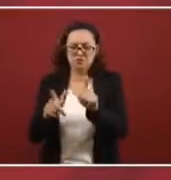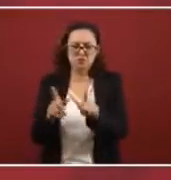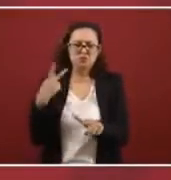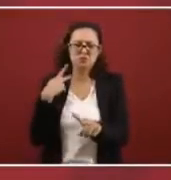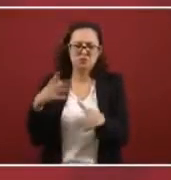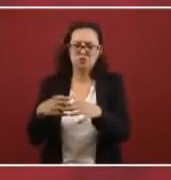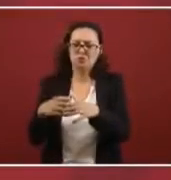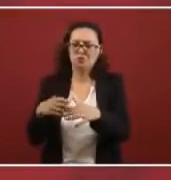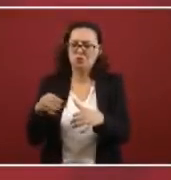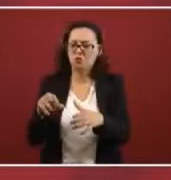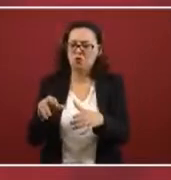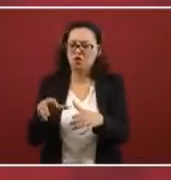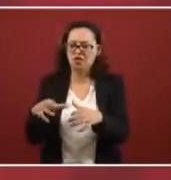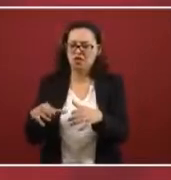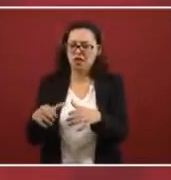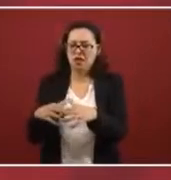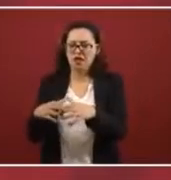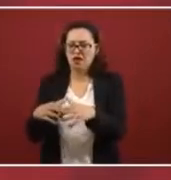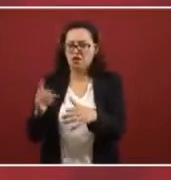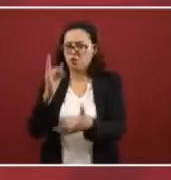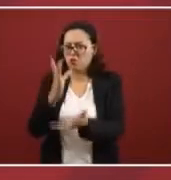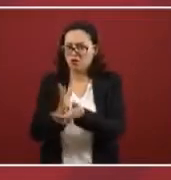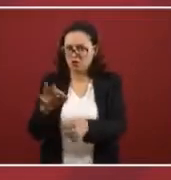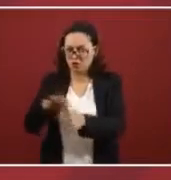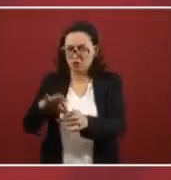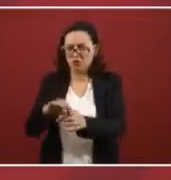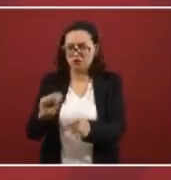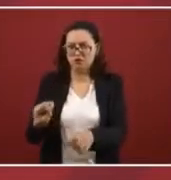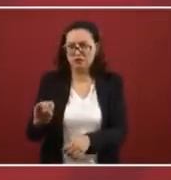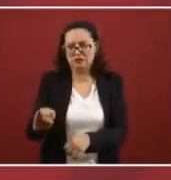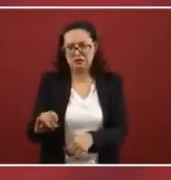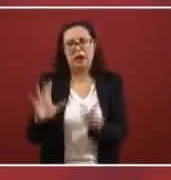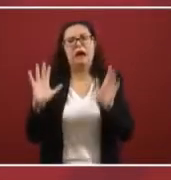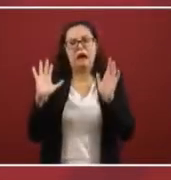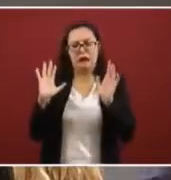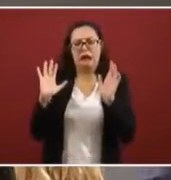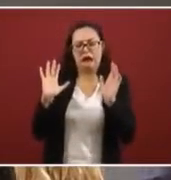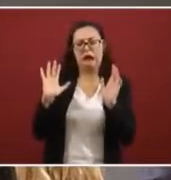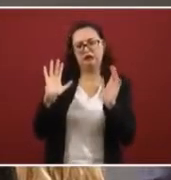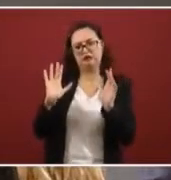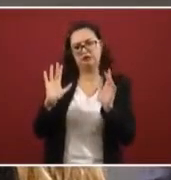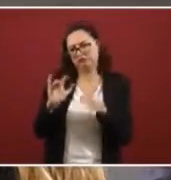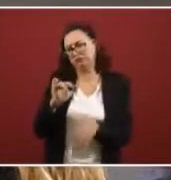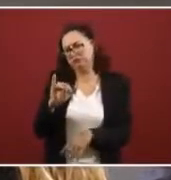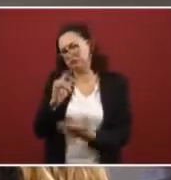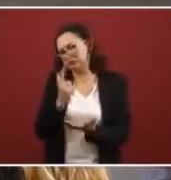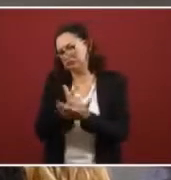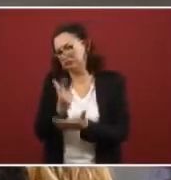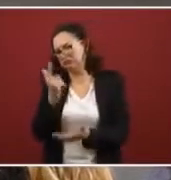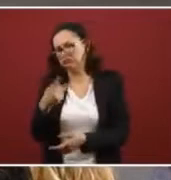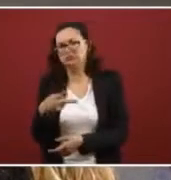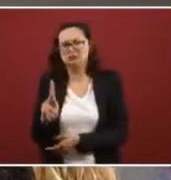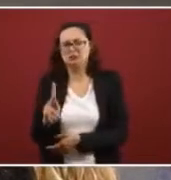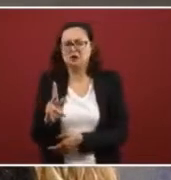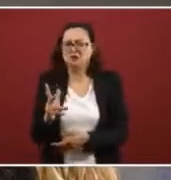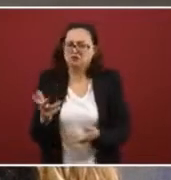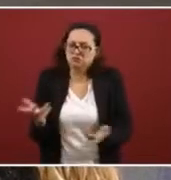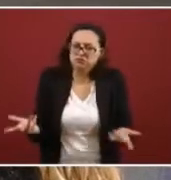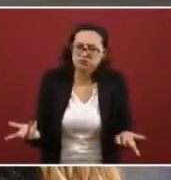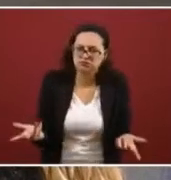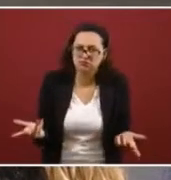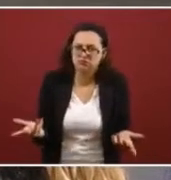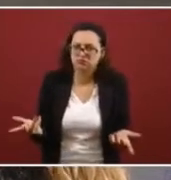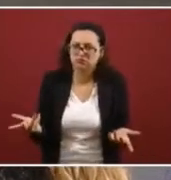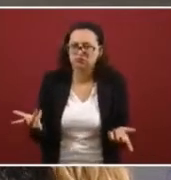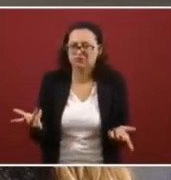pues entonces sí, ¿no? Then imagine. Pero resulta, but as it appears, or